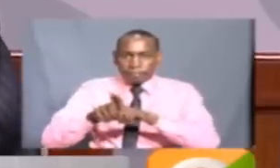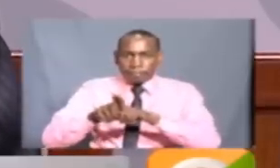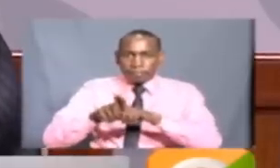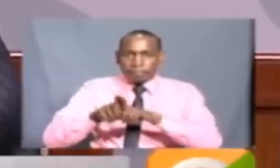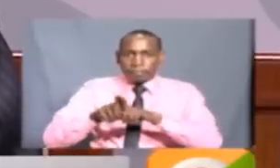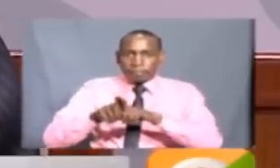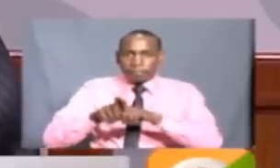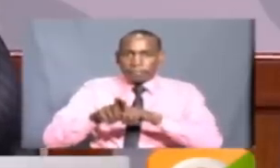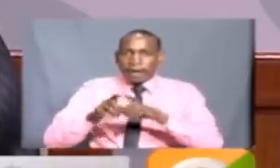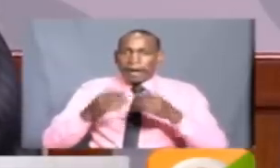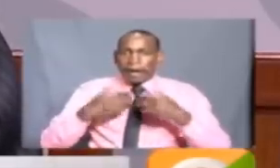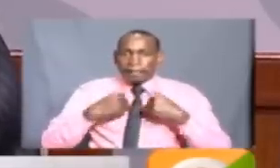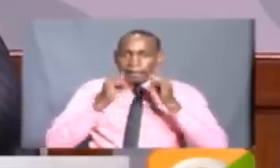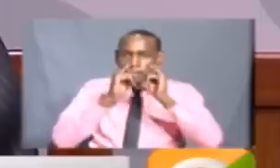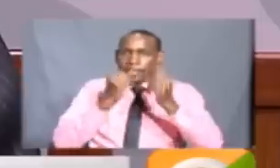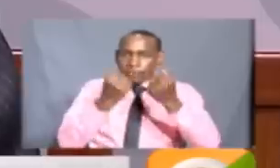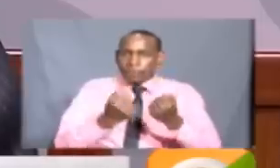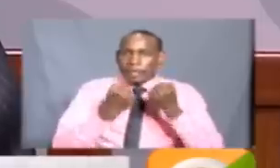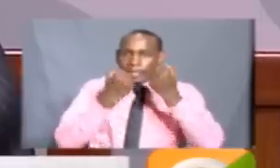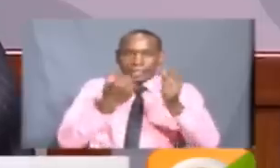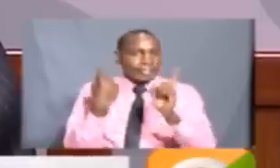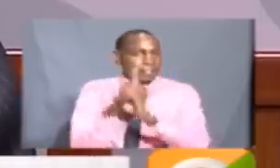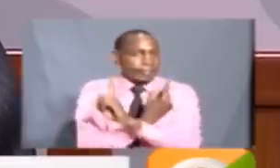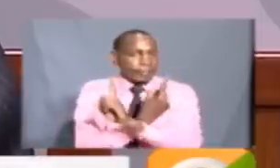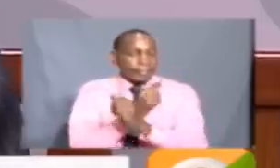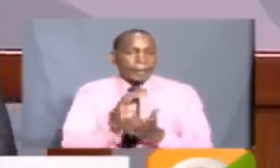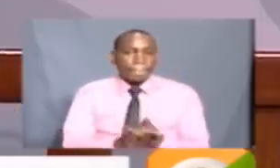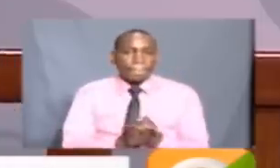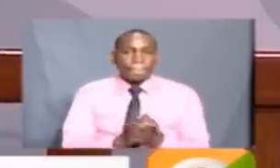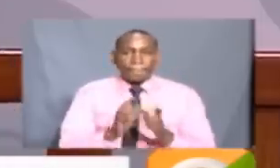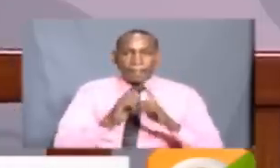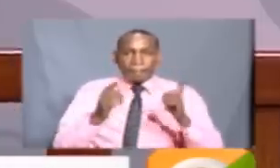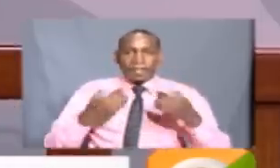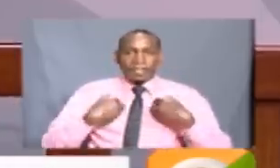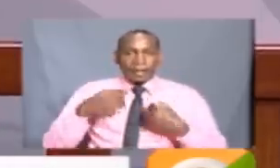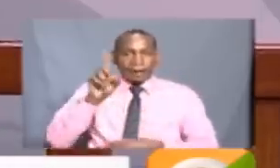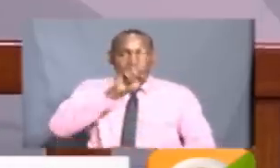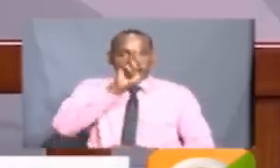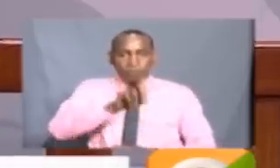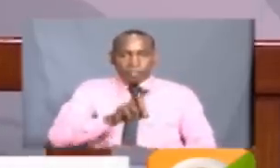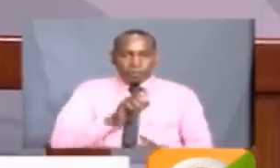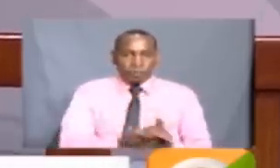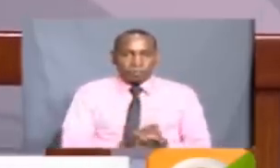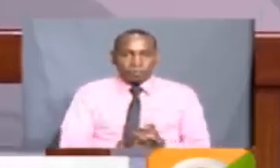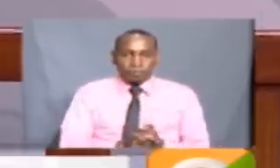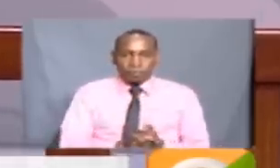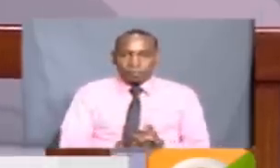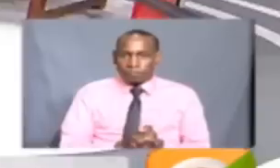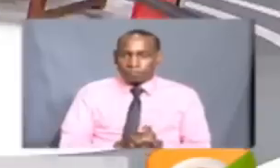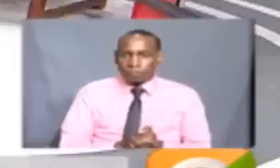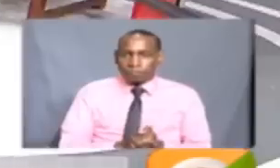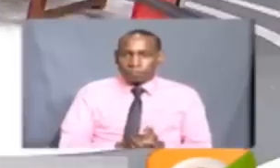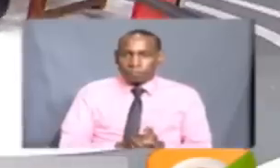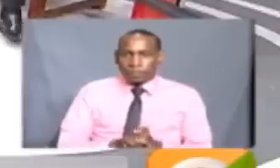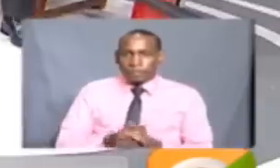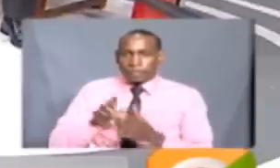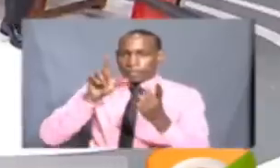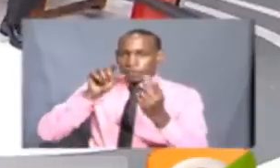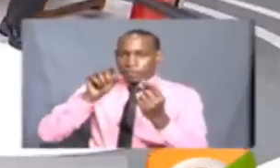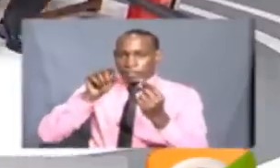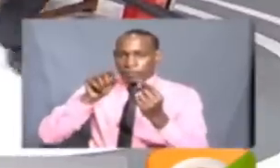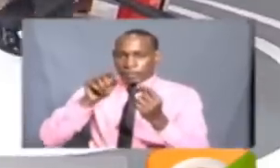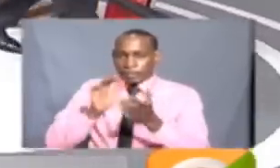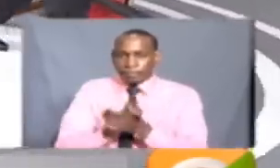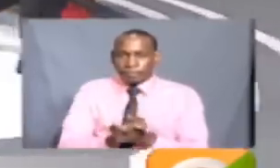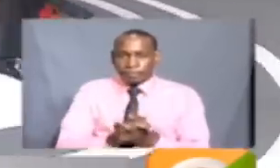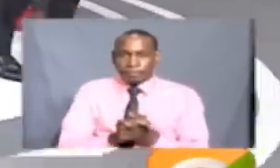and re-energized differently. But there is a question somebody is asking. Oh, yeah? Oh, okay. Let's go to the tweets. Monica, should